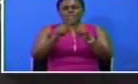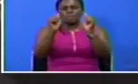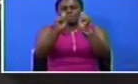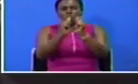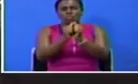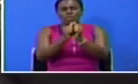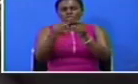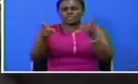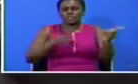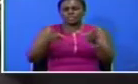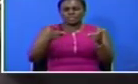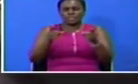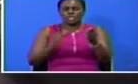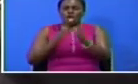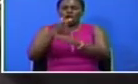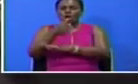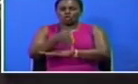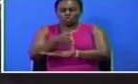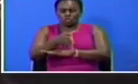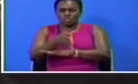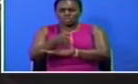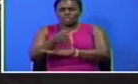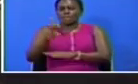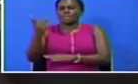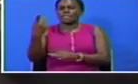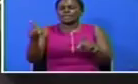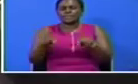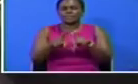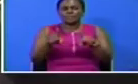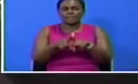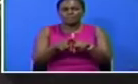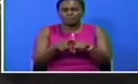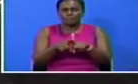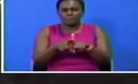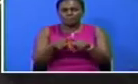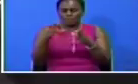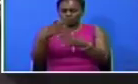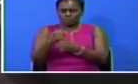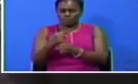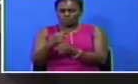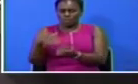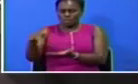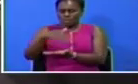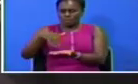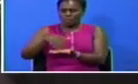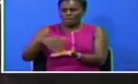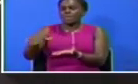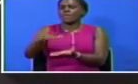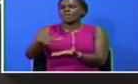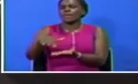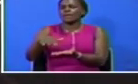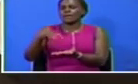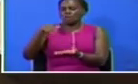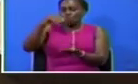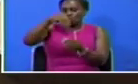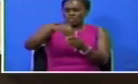the transit passengers and various corporates who are located within the cargo area and within the